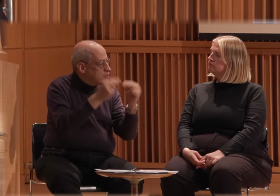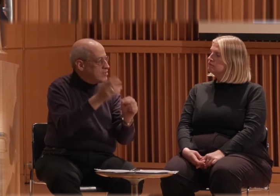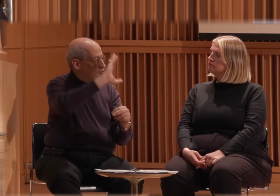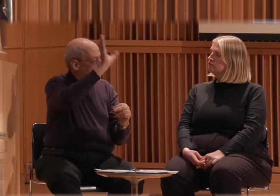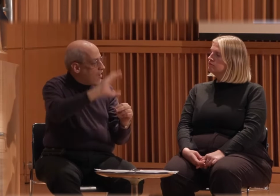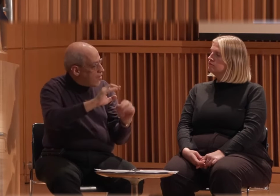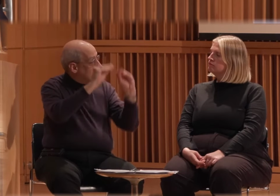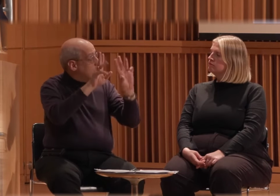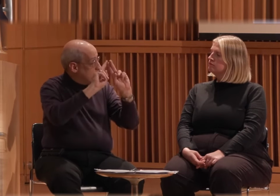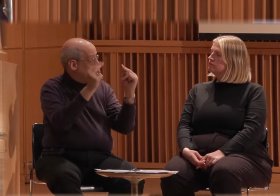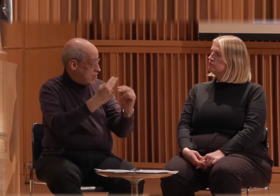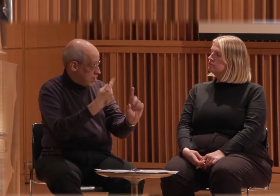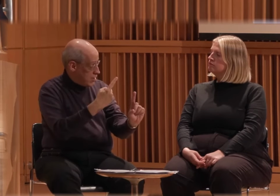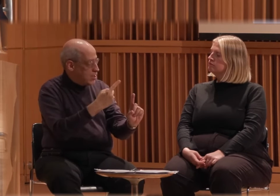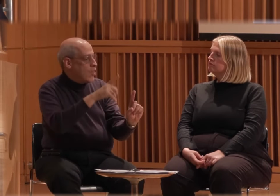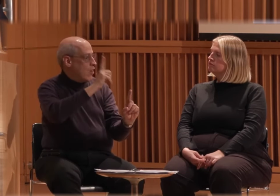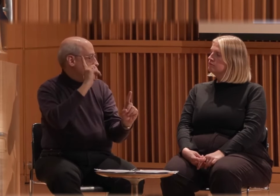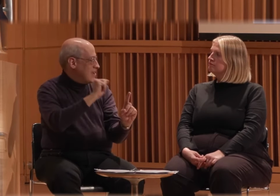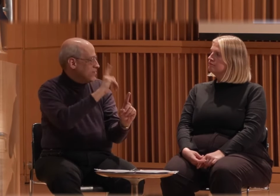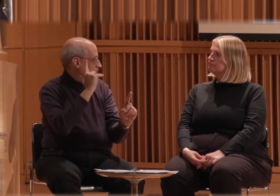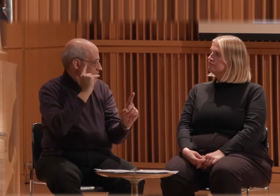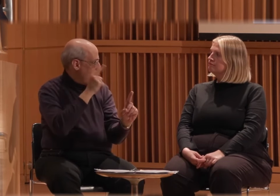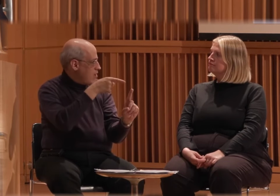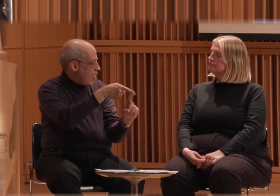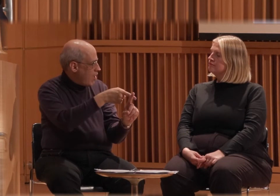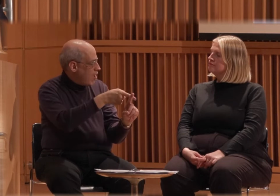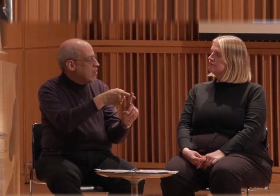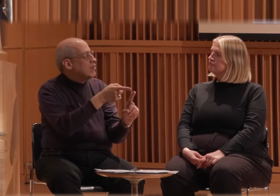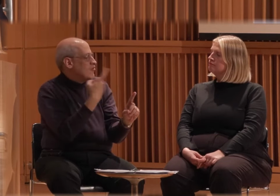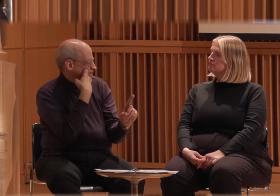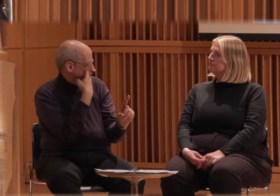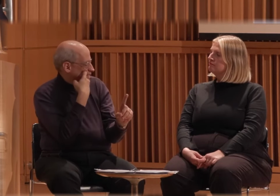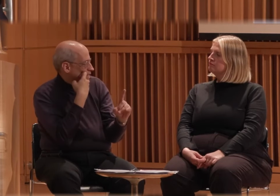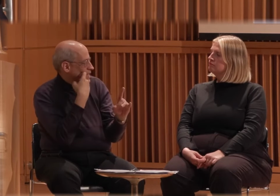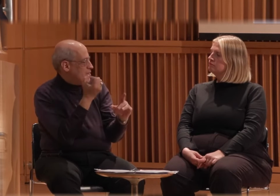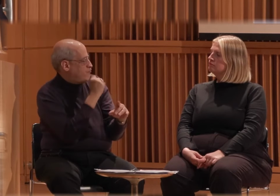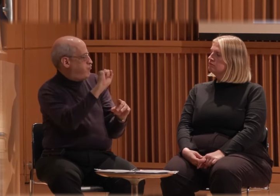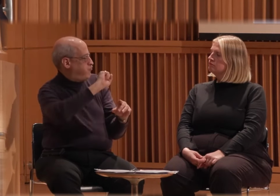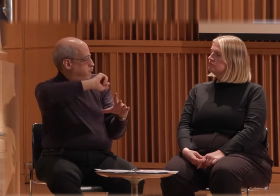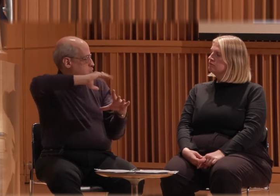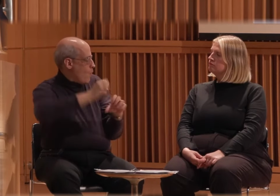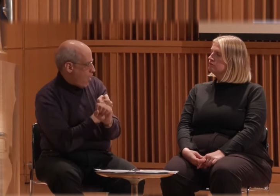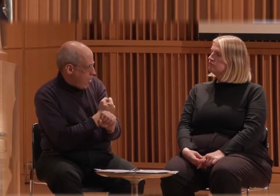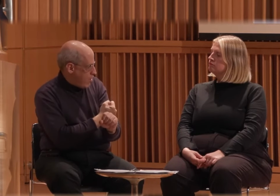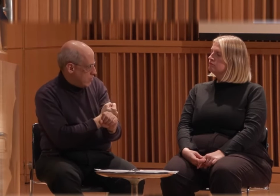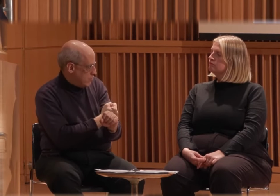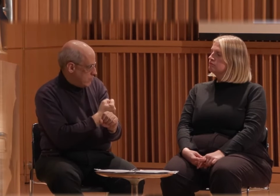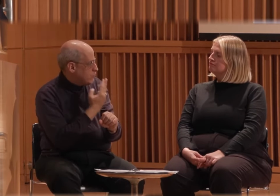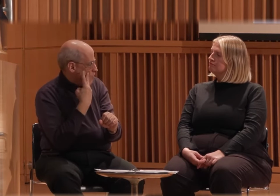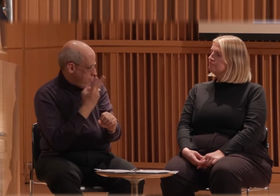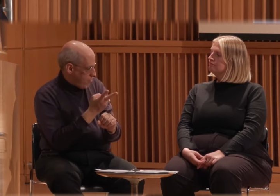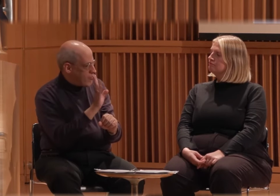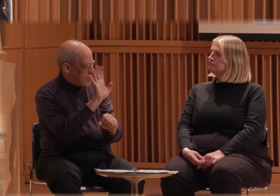Chicago Teachers Union and the Los Angeles staffers who just won after going on strike for a couple days